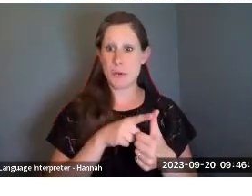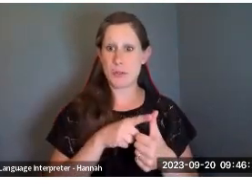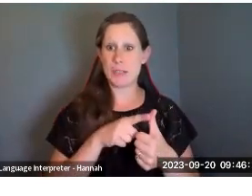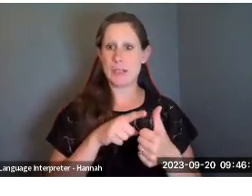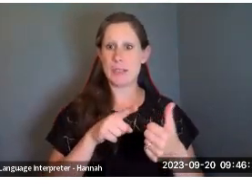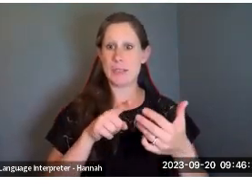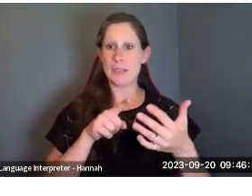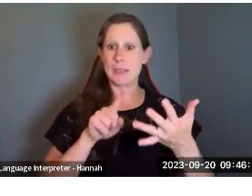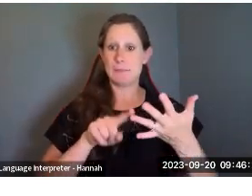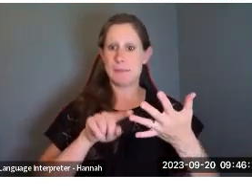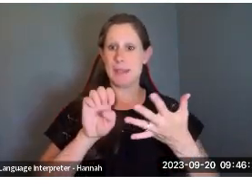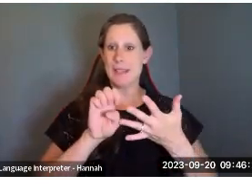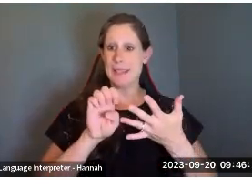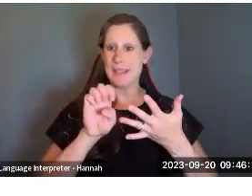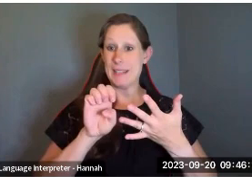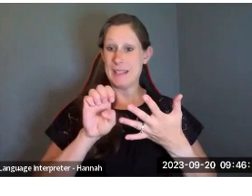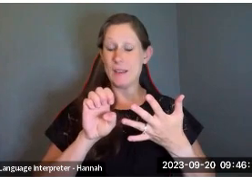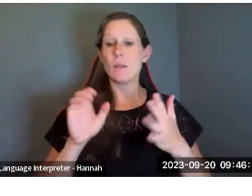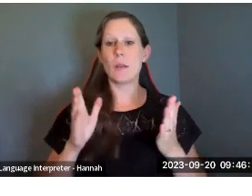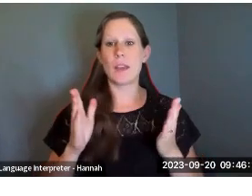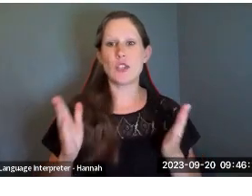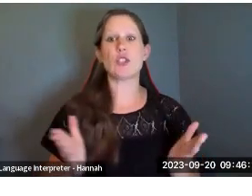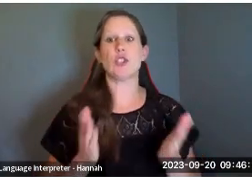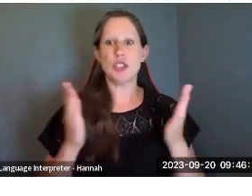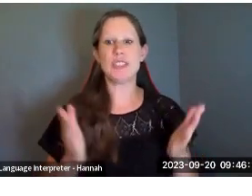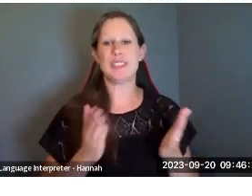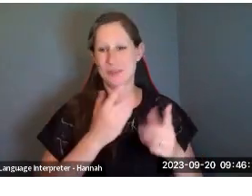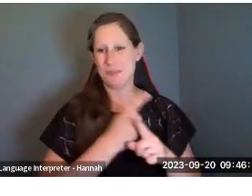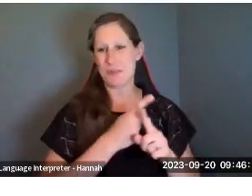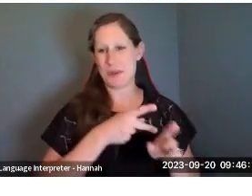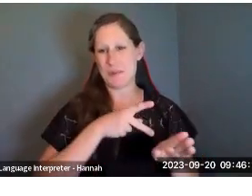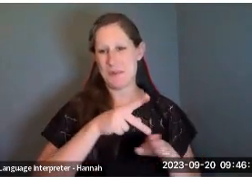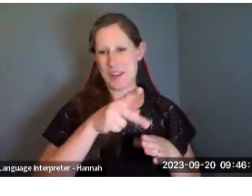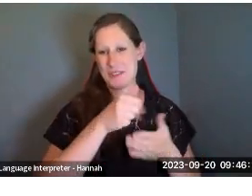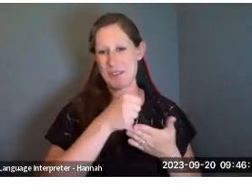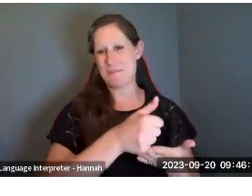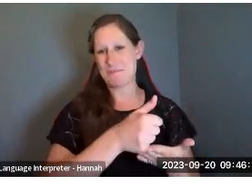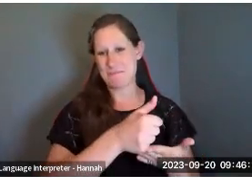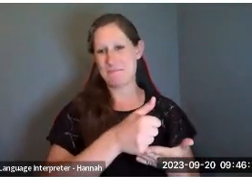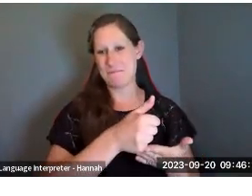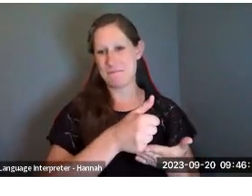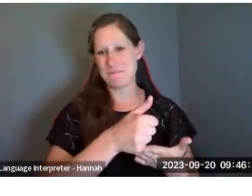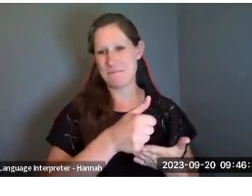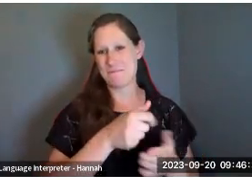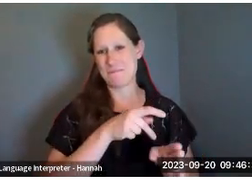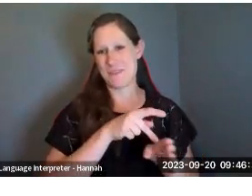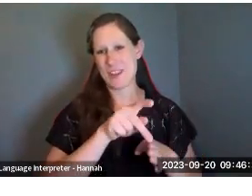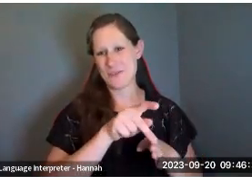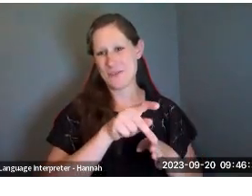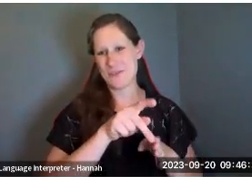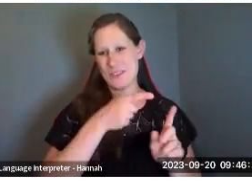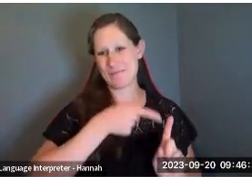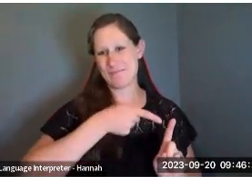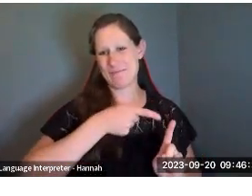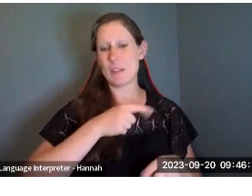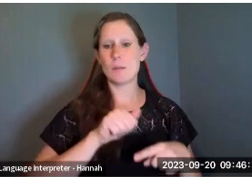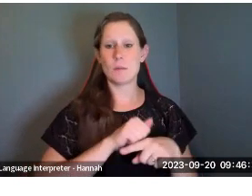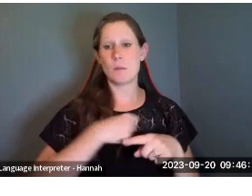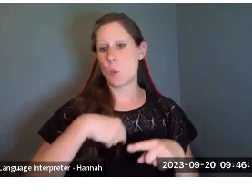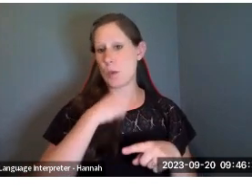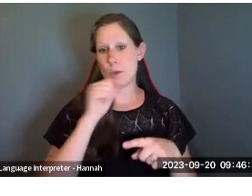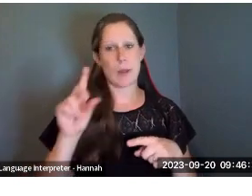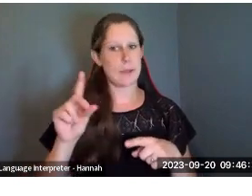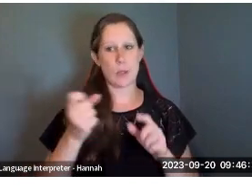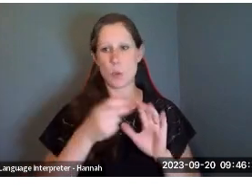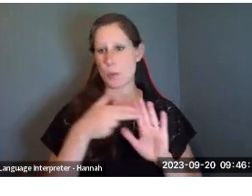it's encourage appropriate professional help. In the training, we're not diagnosing